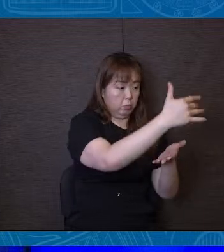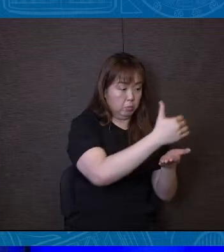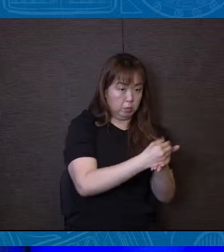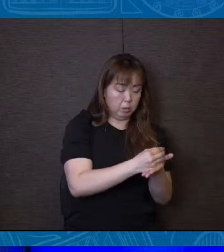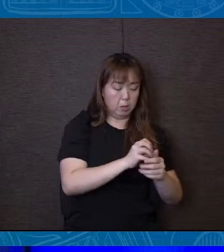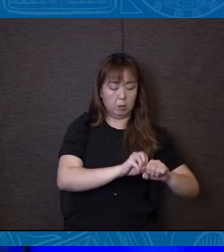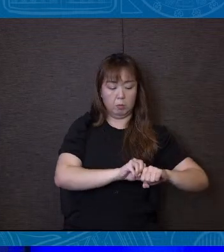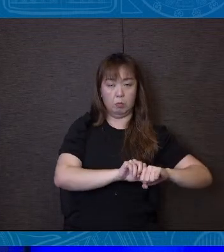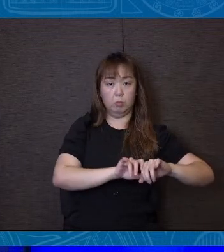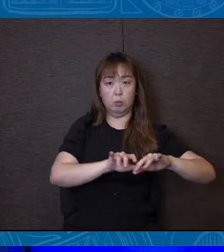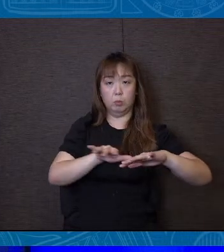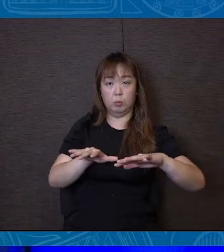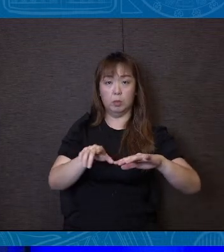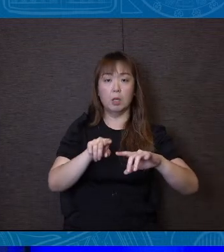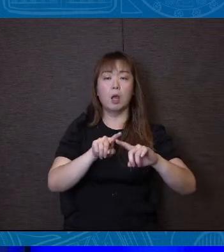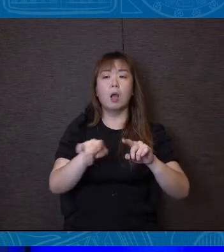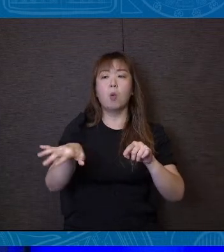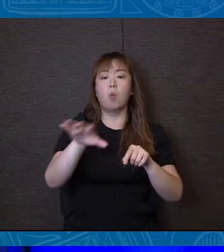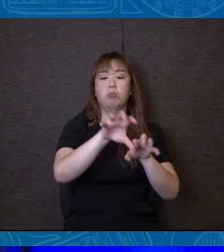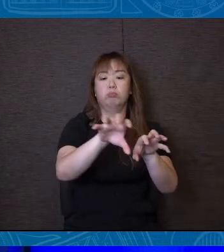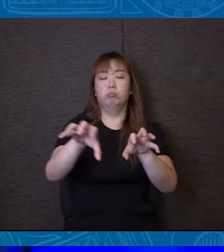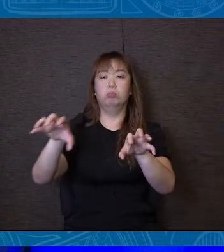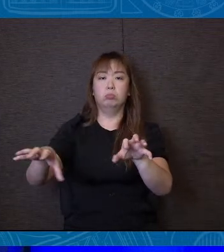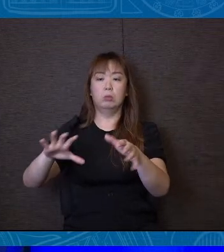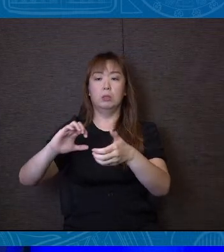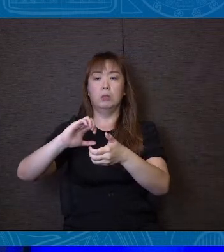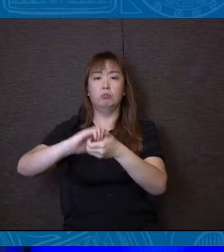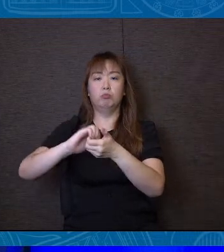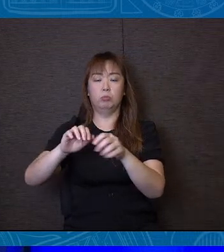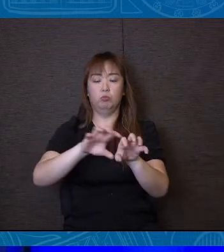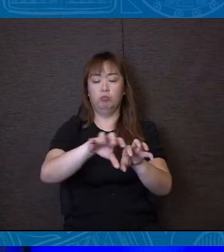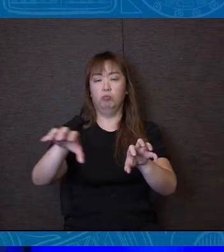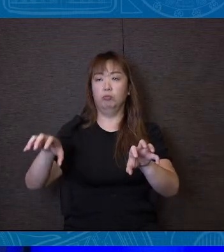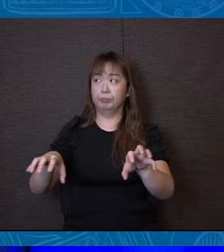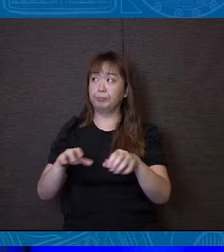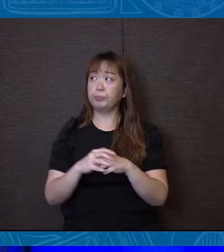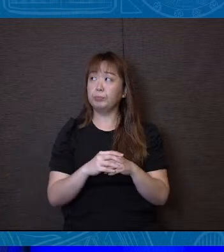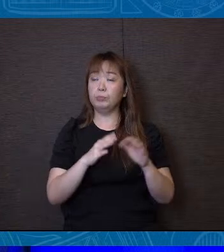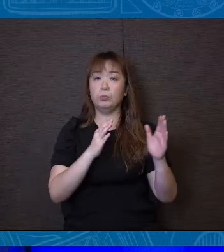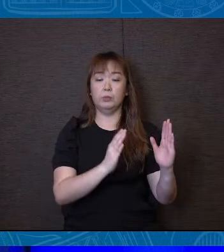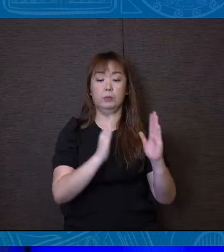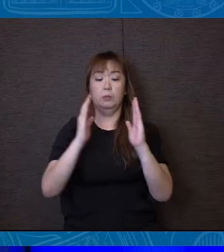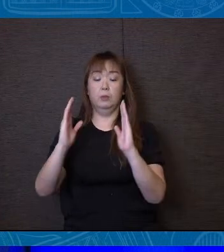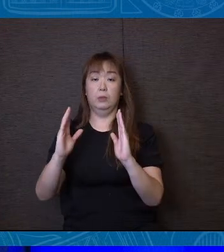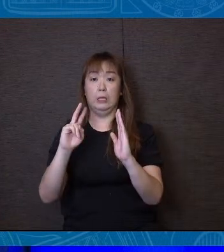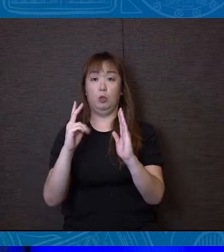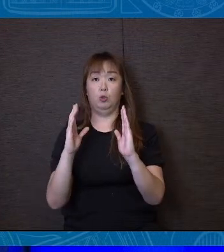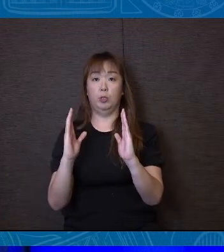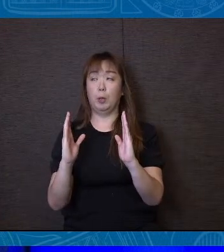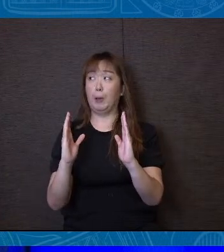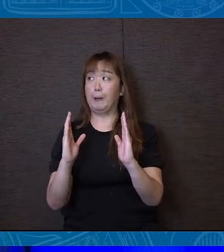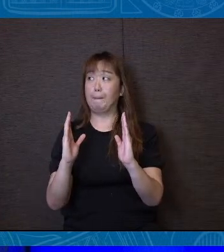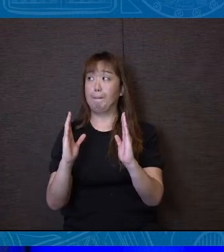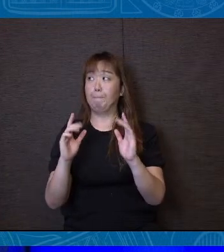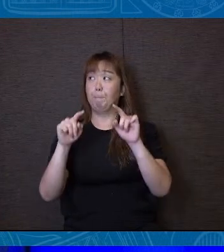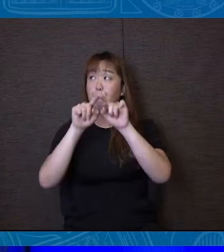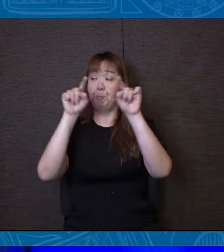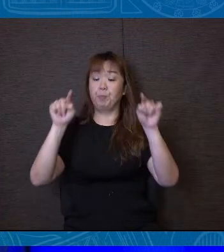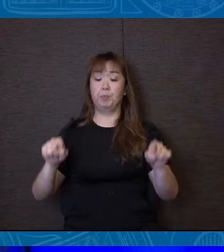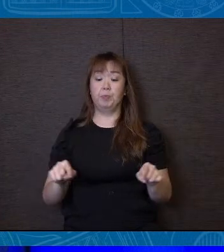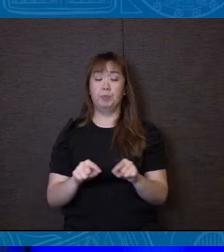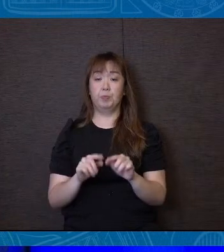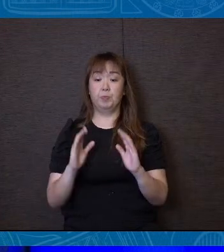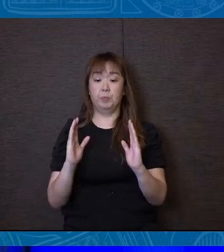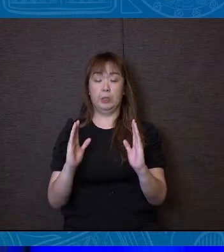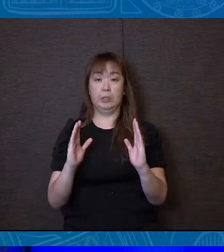and implemented by different ministries or departments at the world. On the yellow one, this is a place where